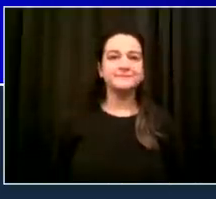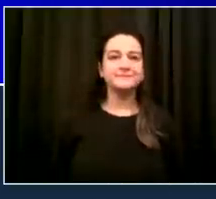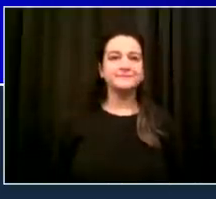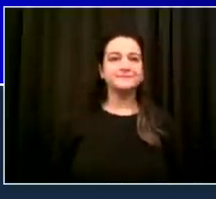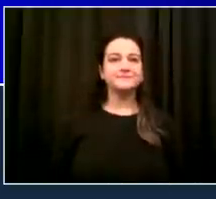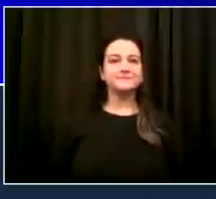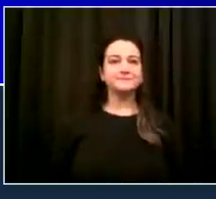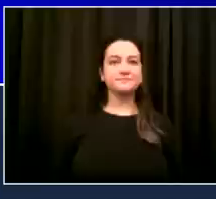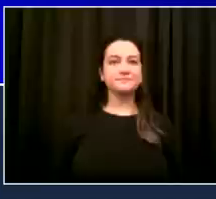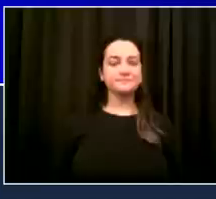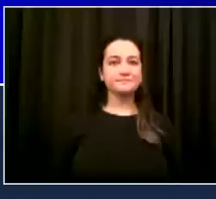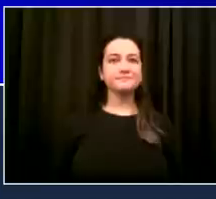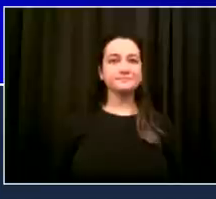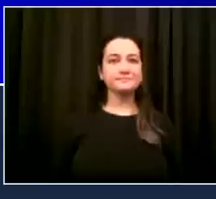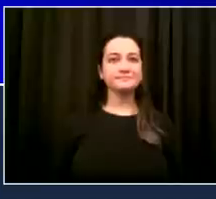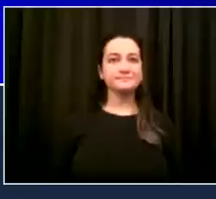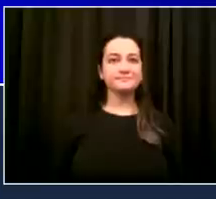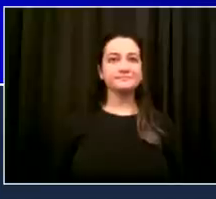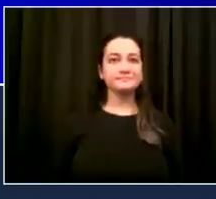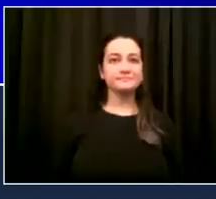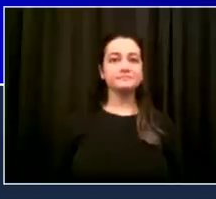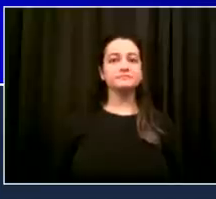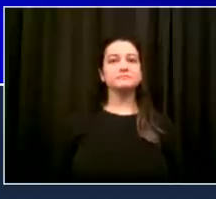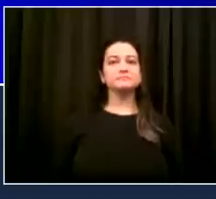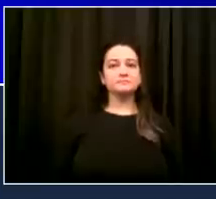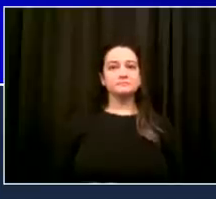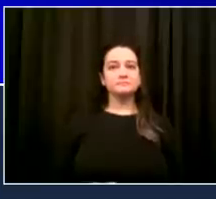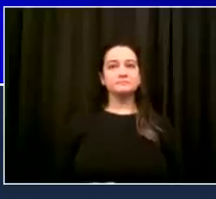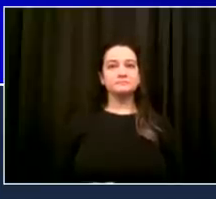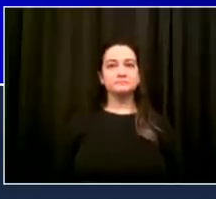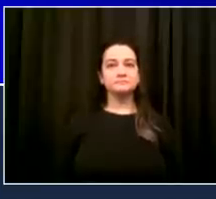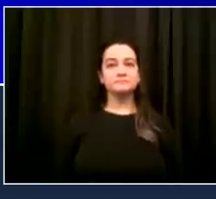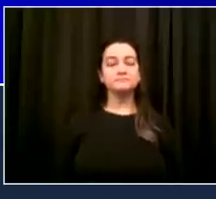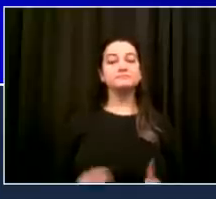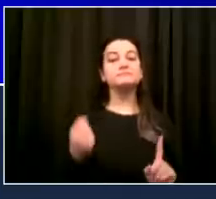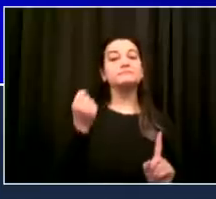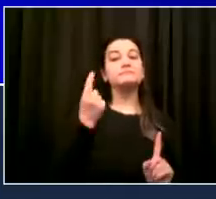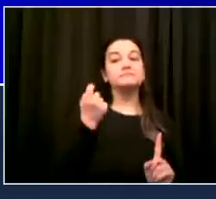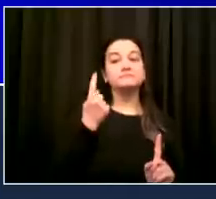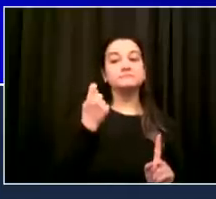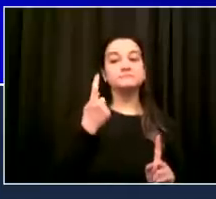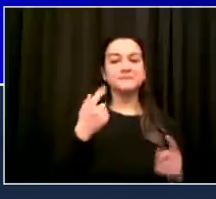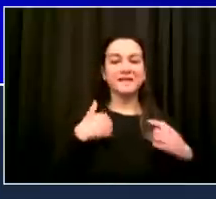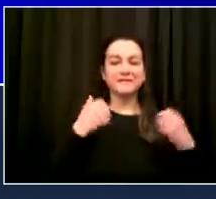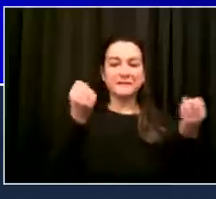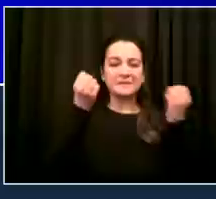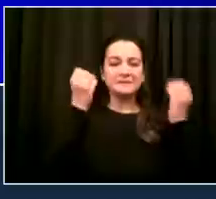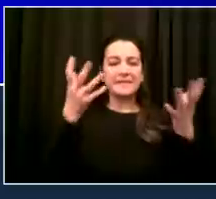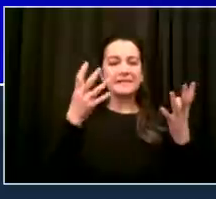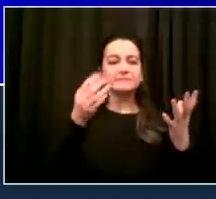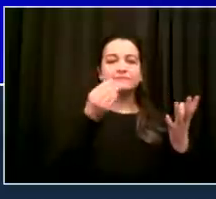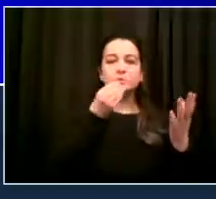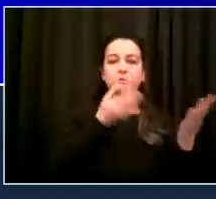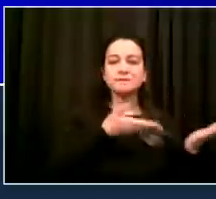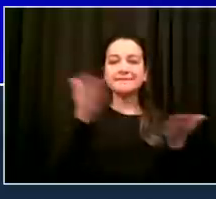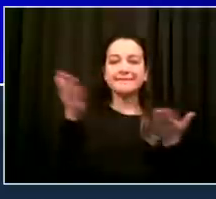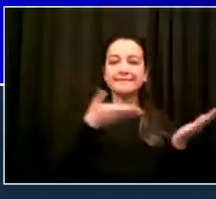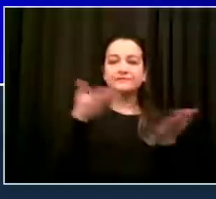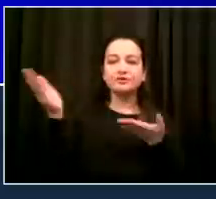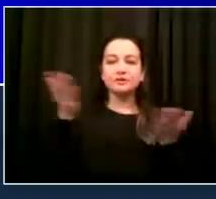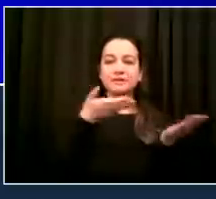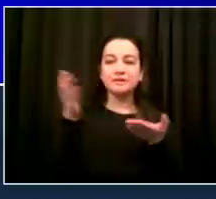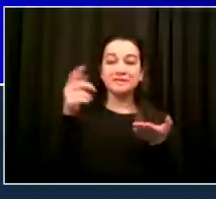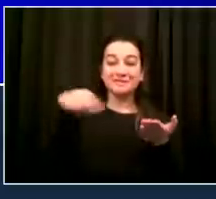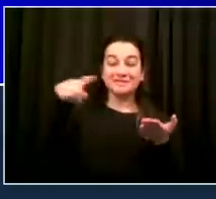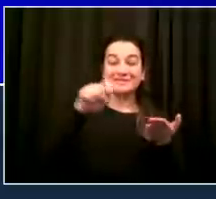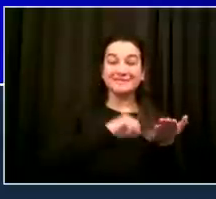we're asking the state to help us clarify the rules of 1B so we can reach all kinds of delivery workers, deli workers,